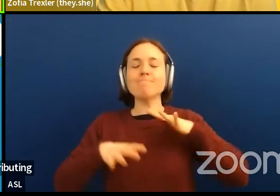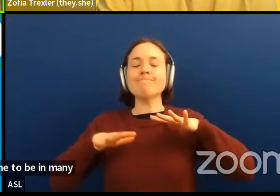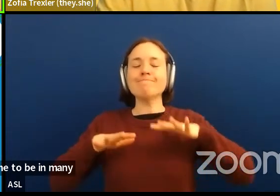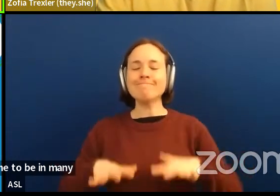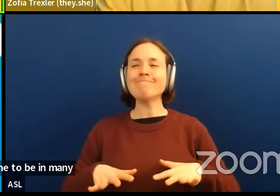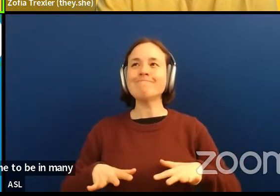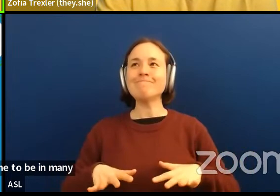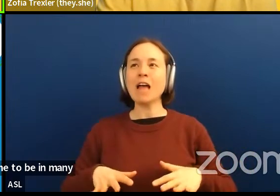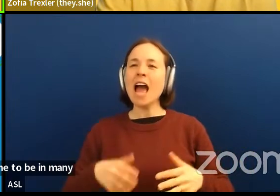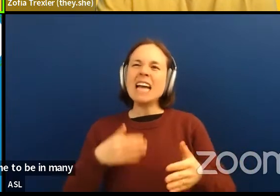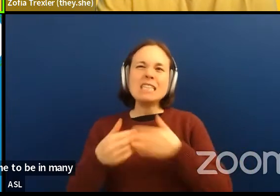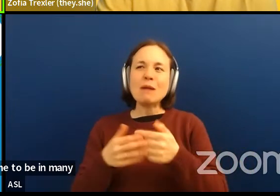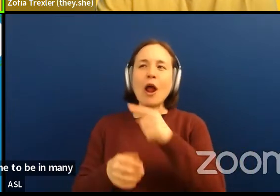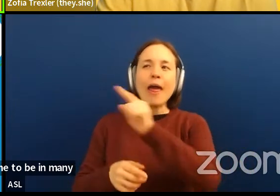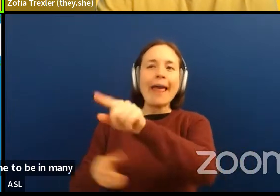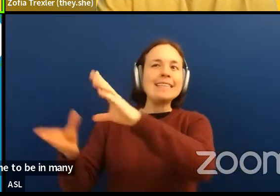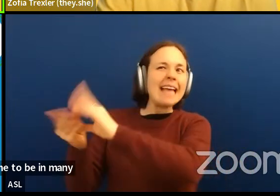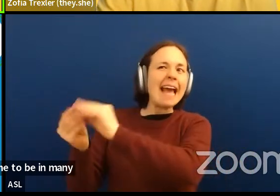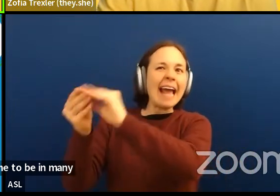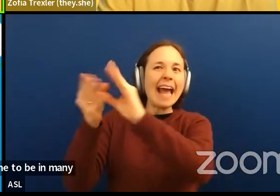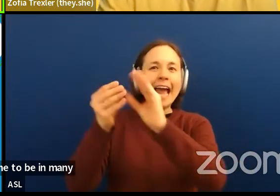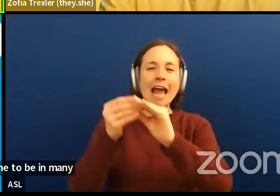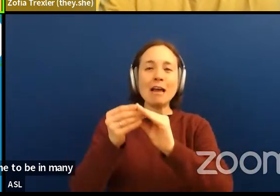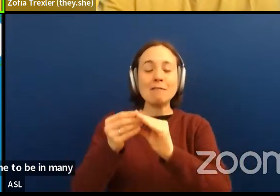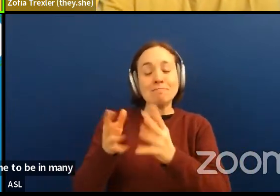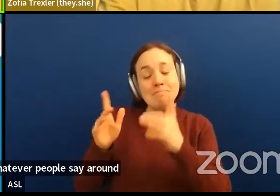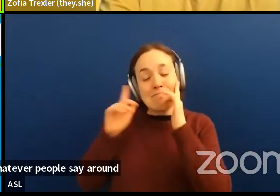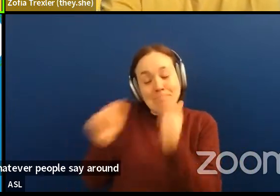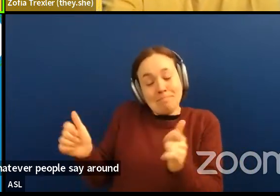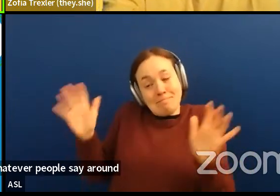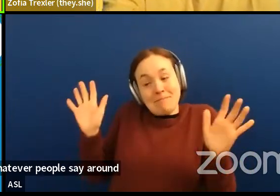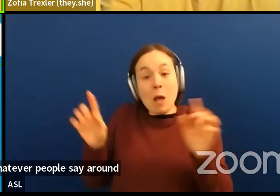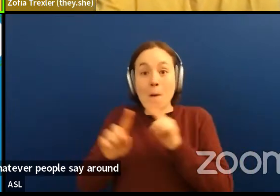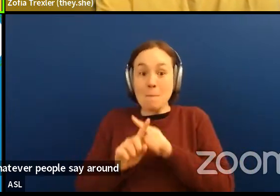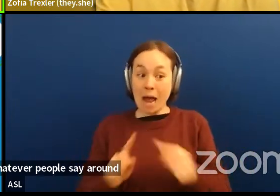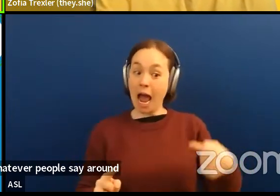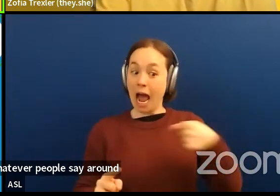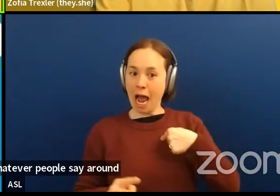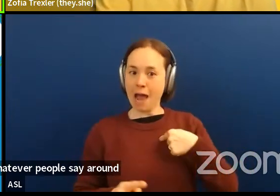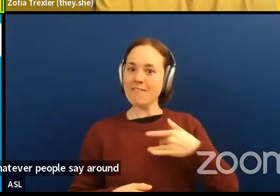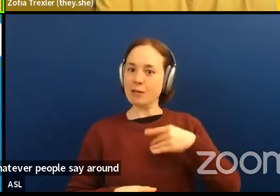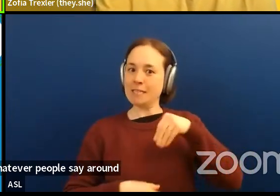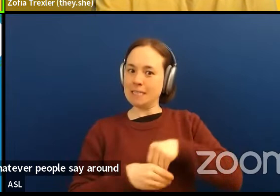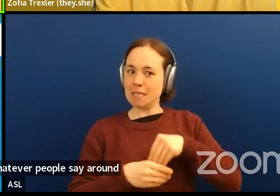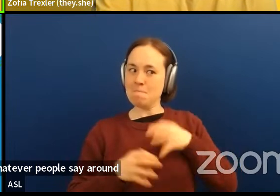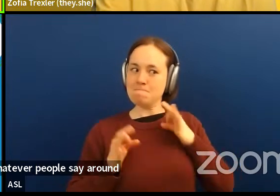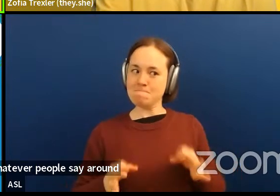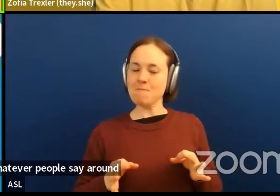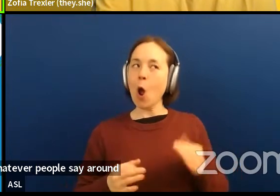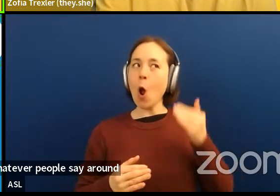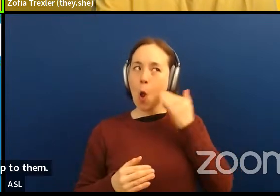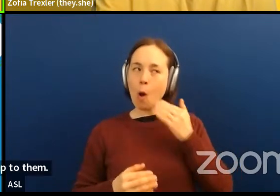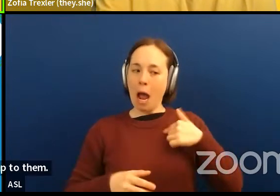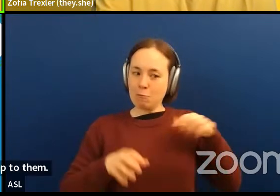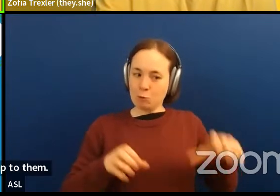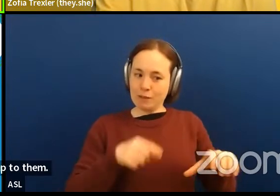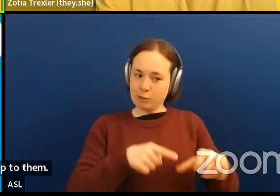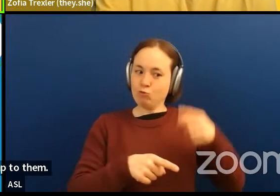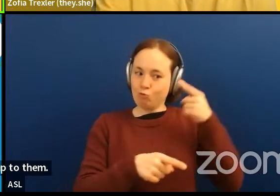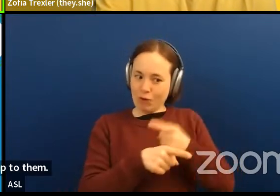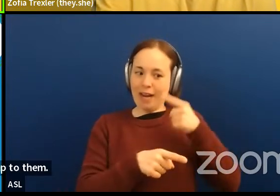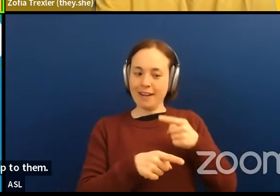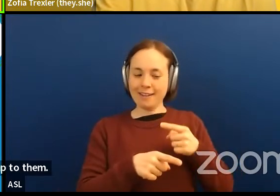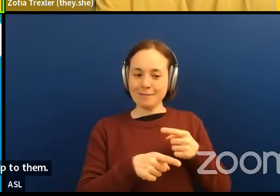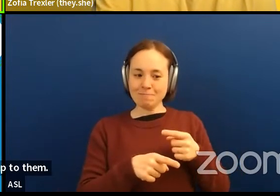like, whatever people say around me, it's up to them. But as long as I'm honest and truthful with what I am doing and what I